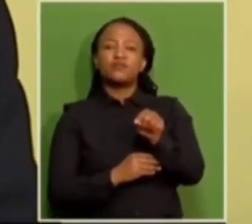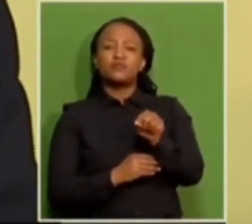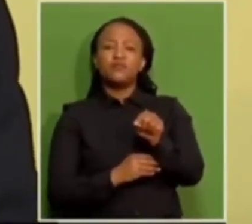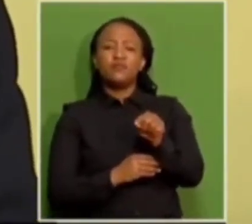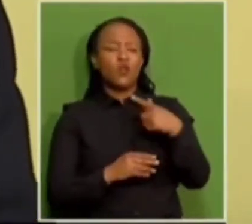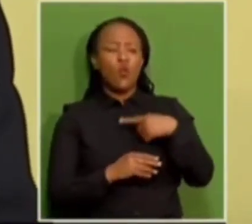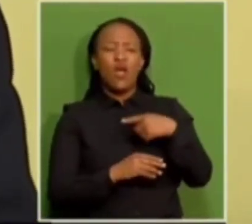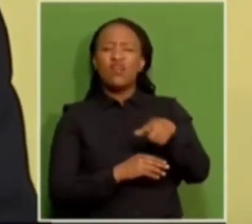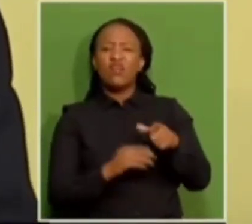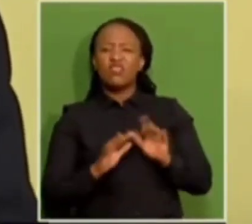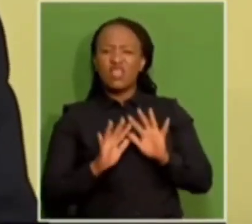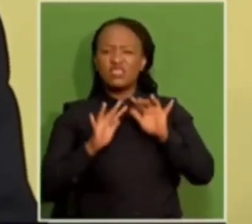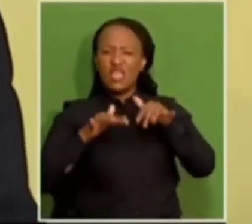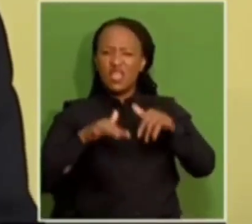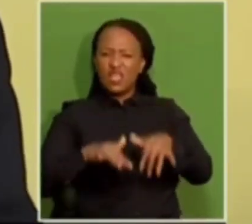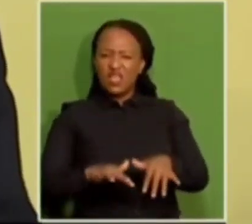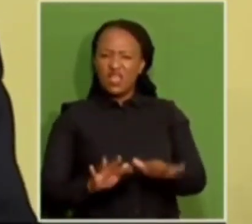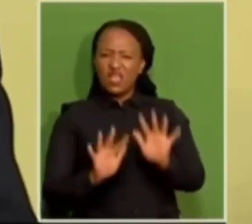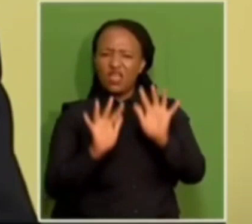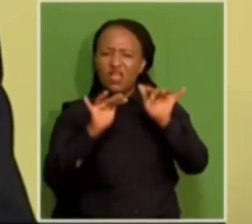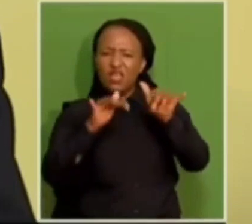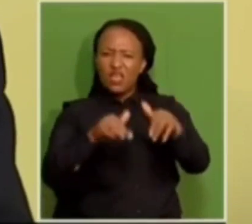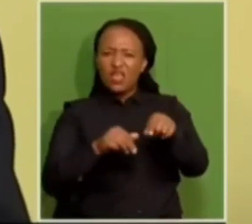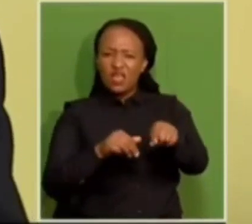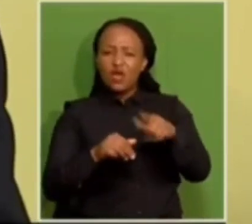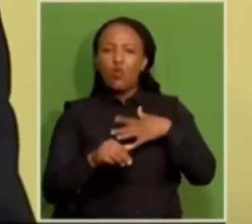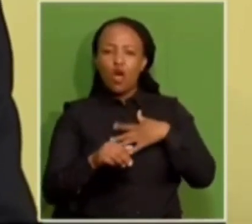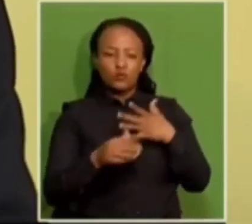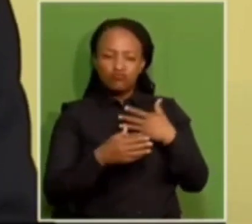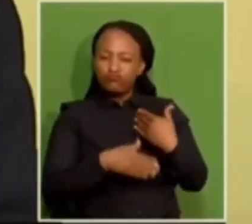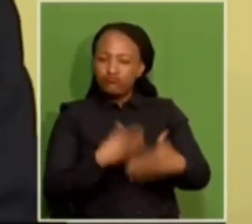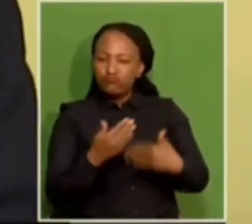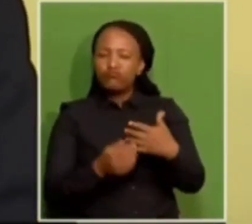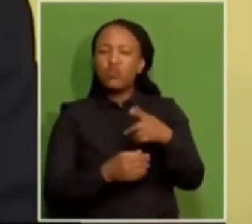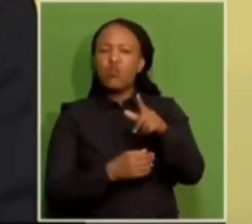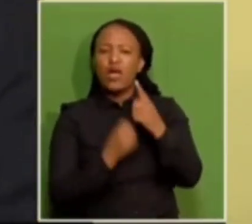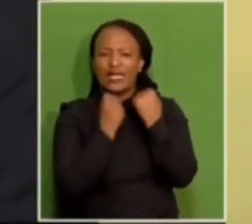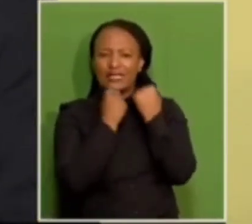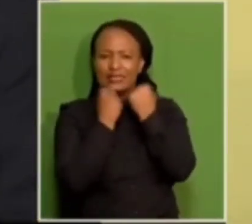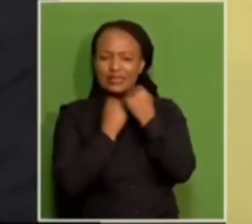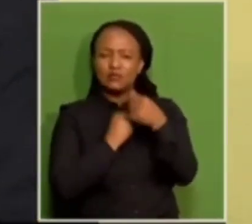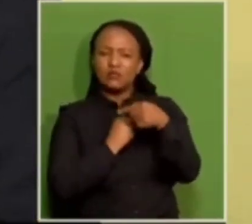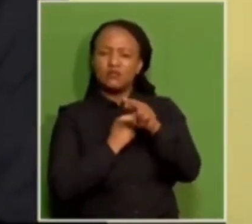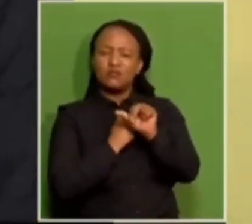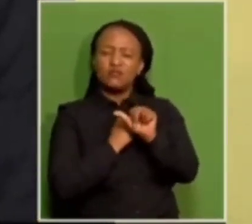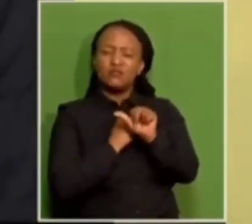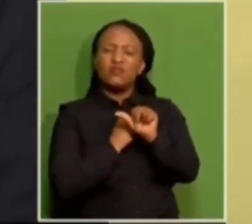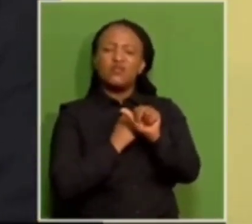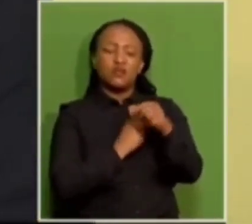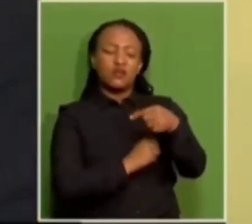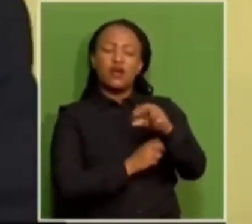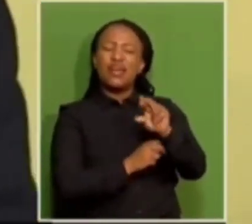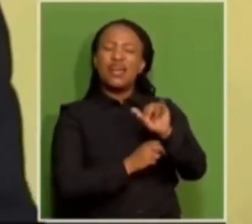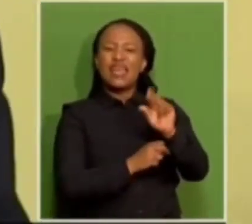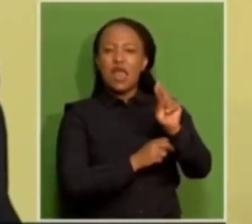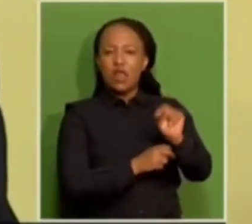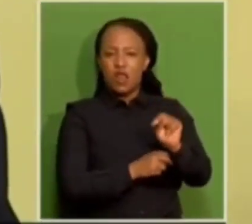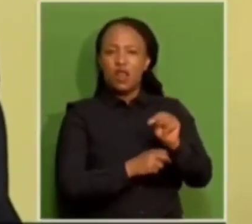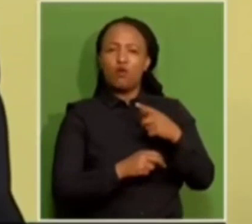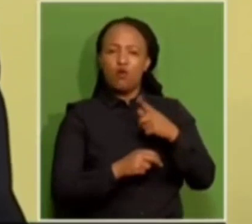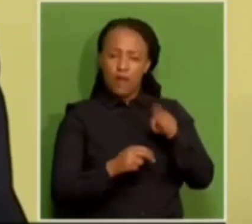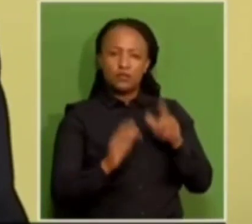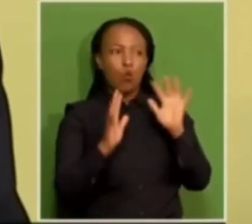of the Black Sea to facilitate the flow of grain to the world markets